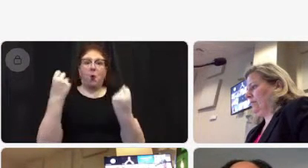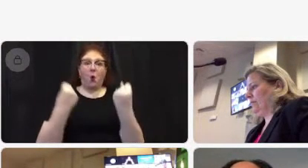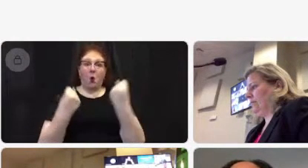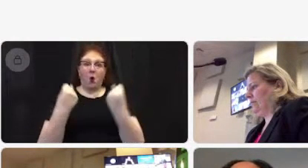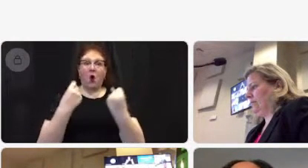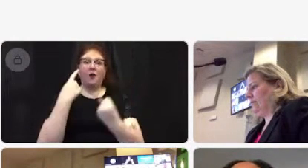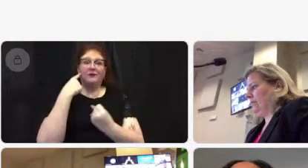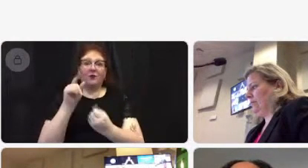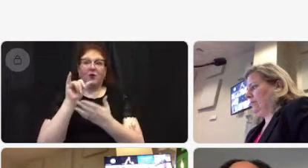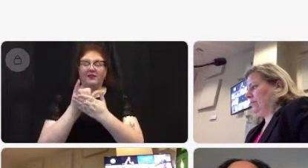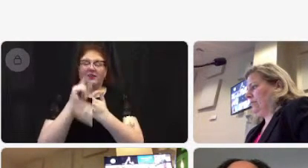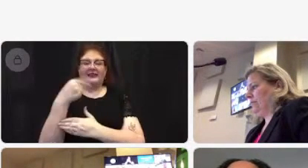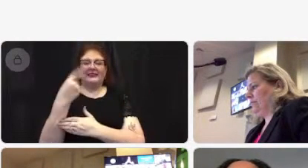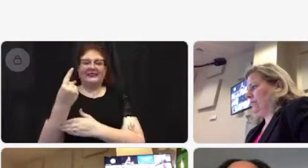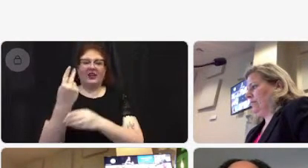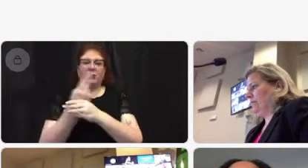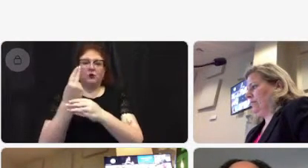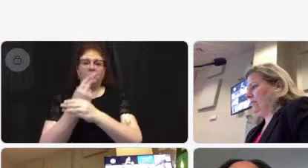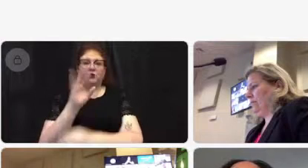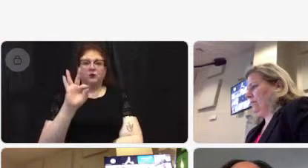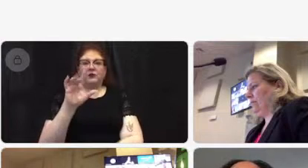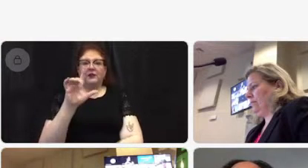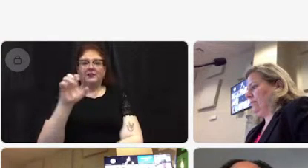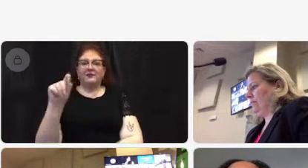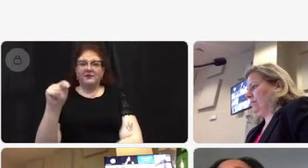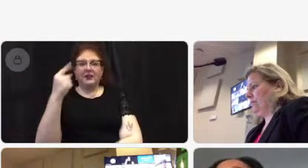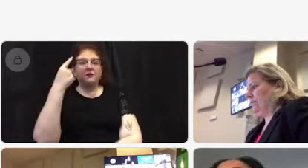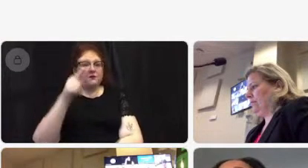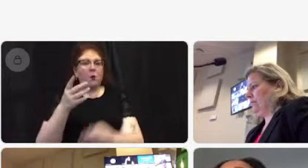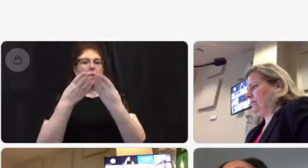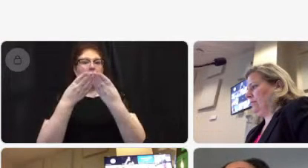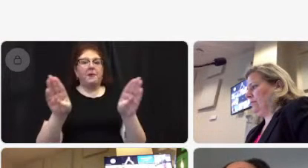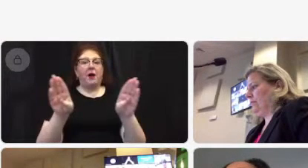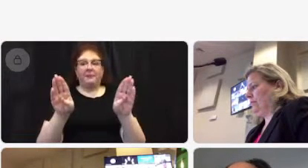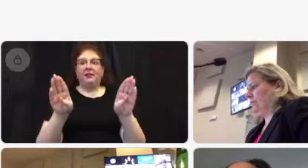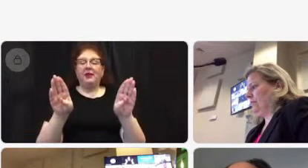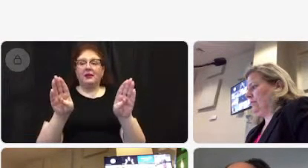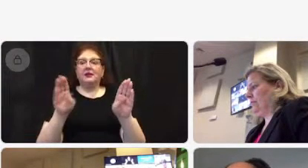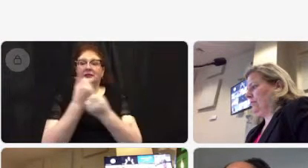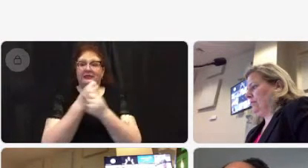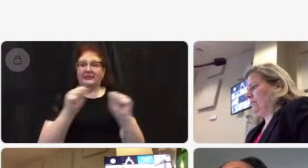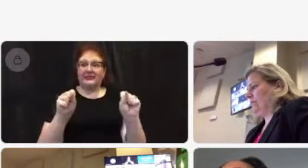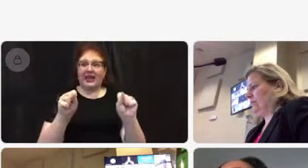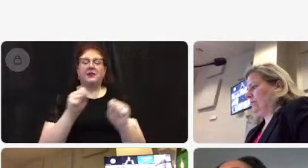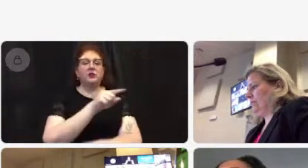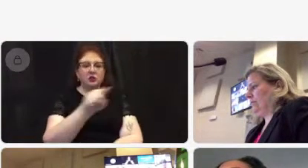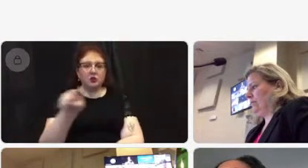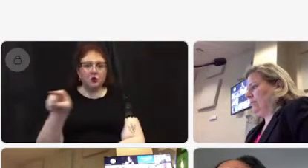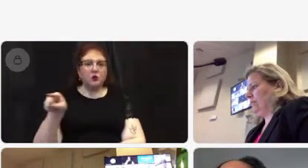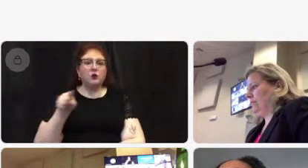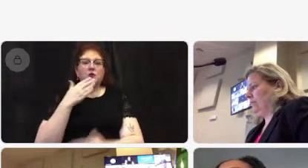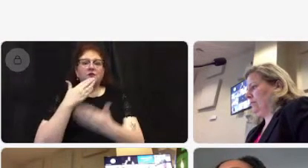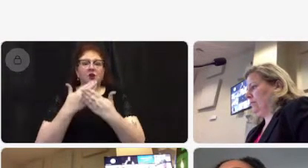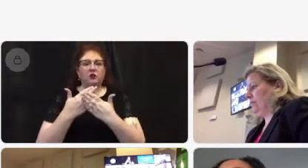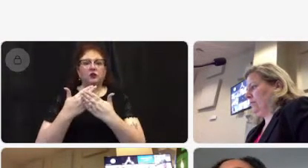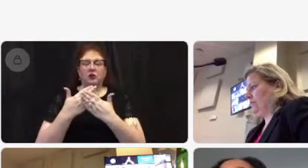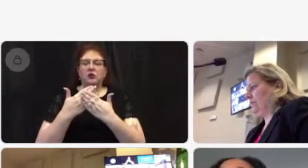single-use fleet for public safety. And so you all have done a really good job on the police